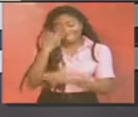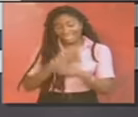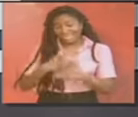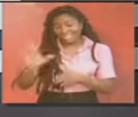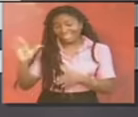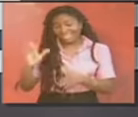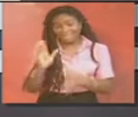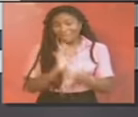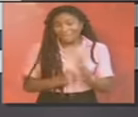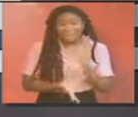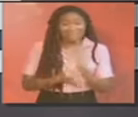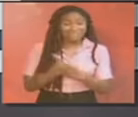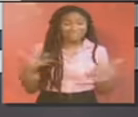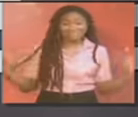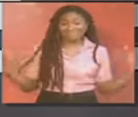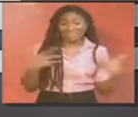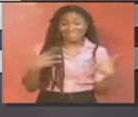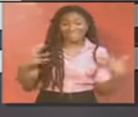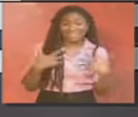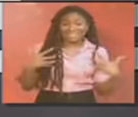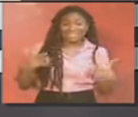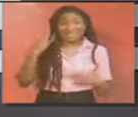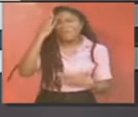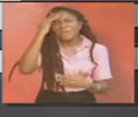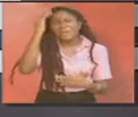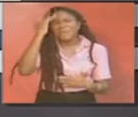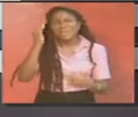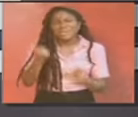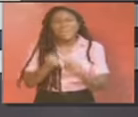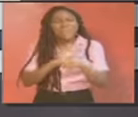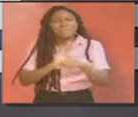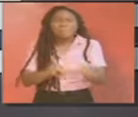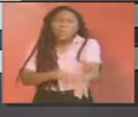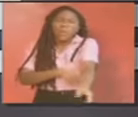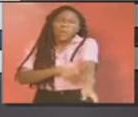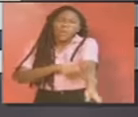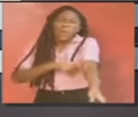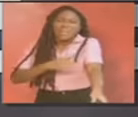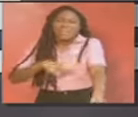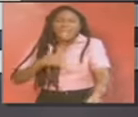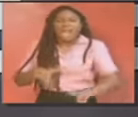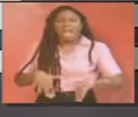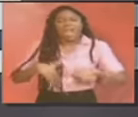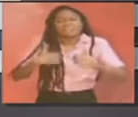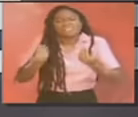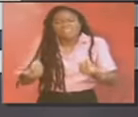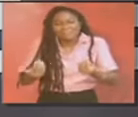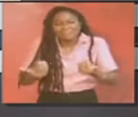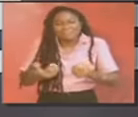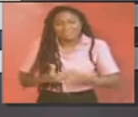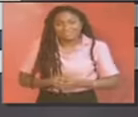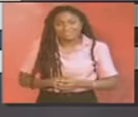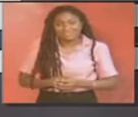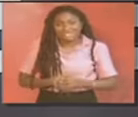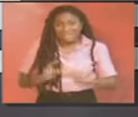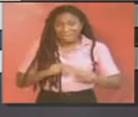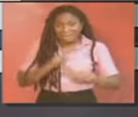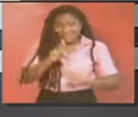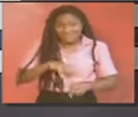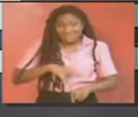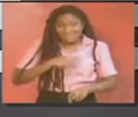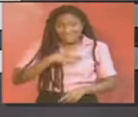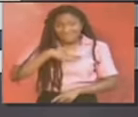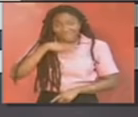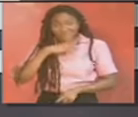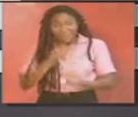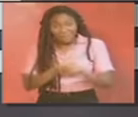decreased because it is there for so long. We have become accustomed to it. That's a dangerous place to be,